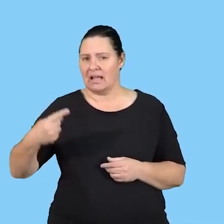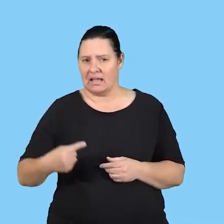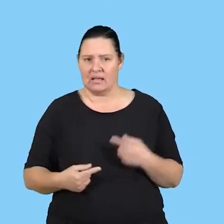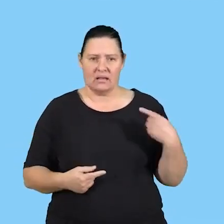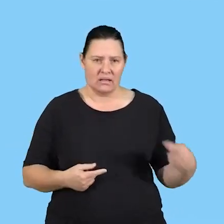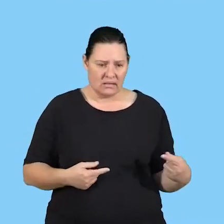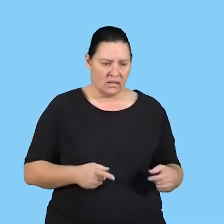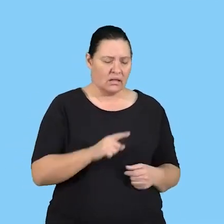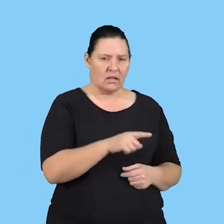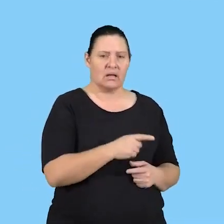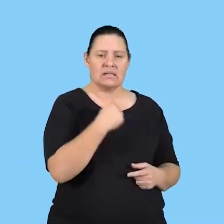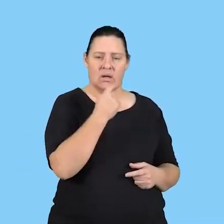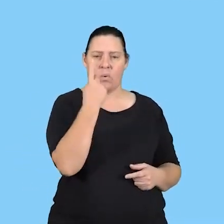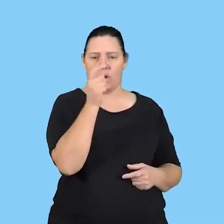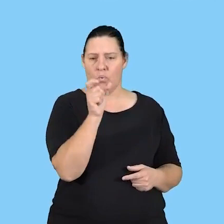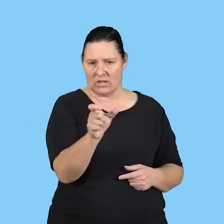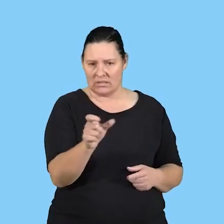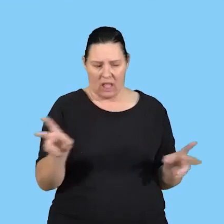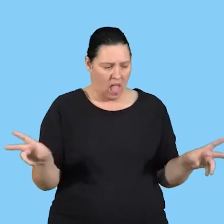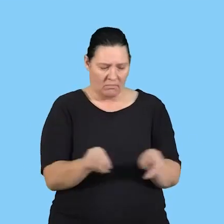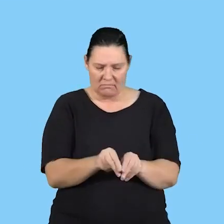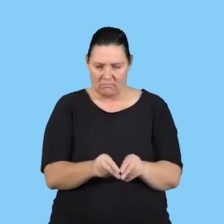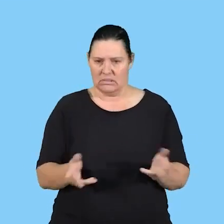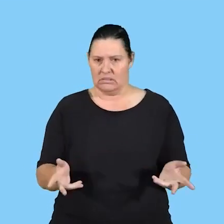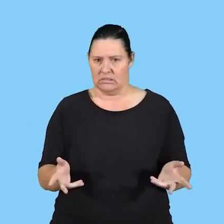have one word saying those two things.